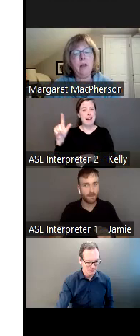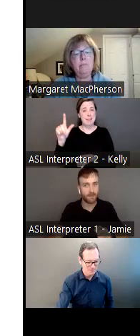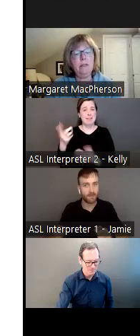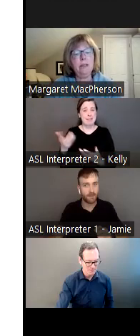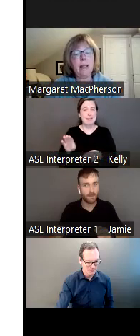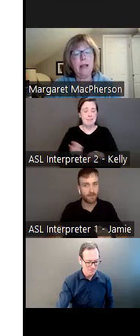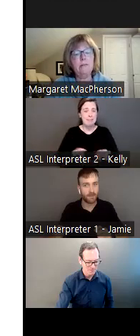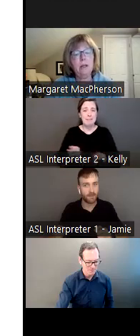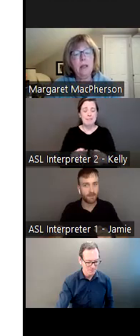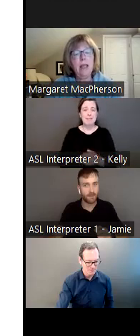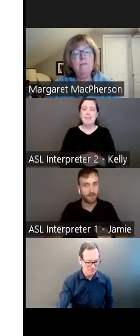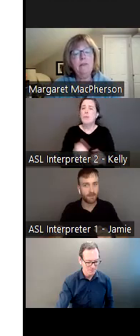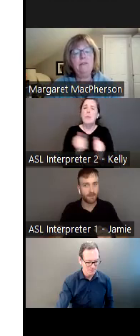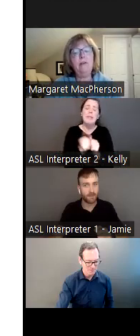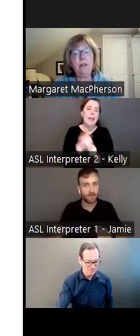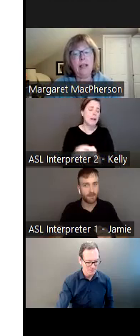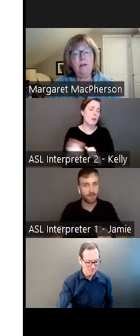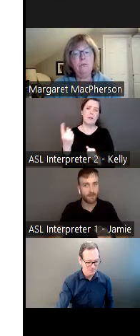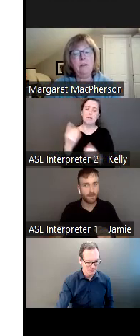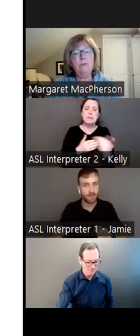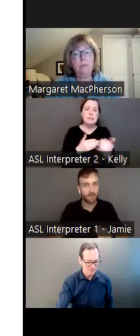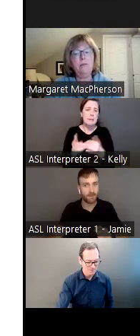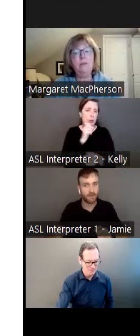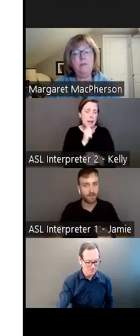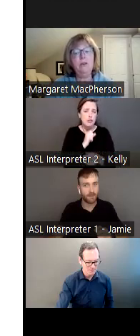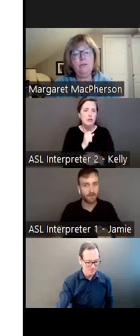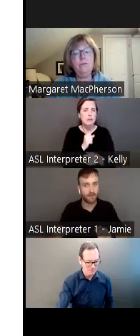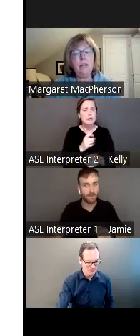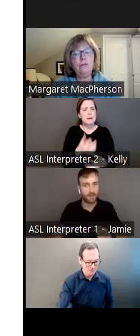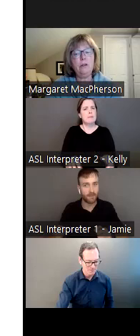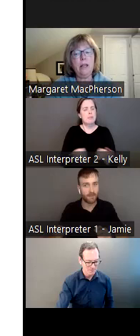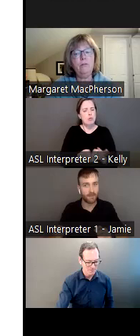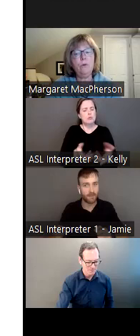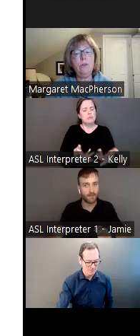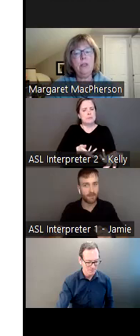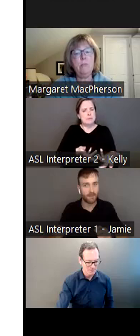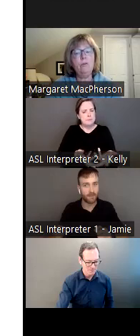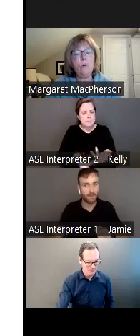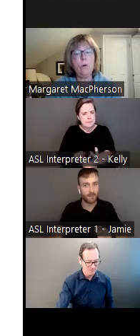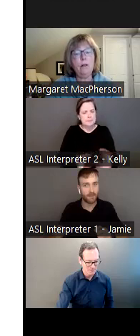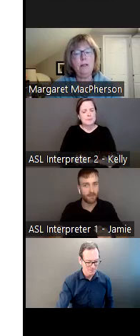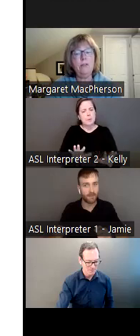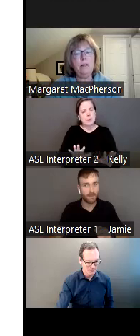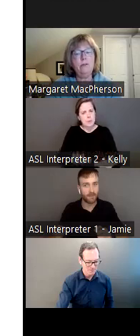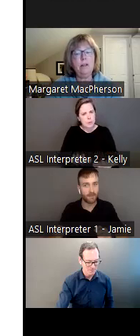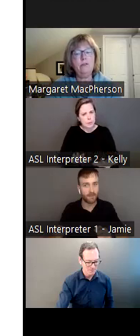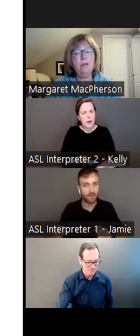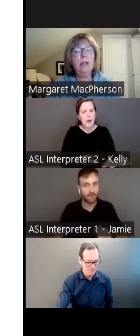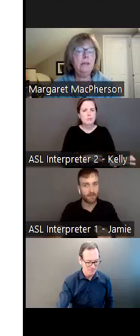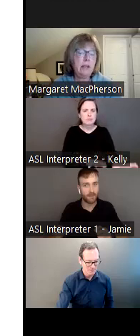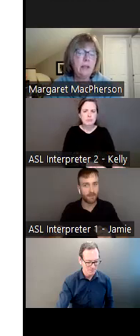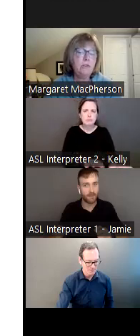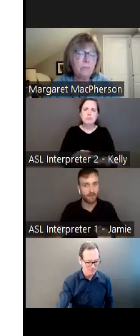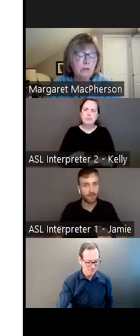take the time to connect. Every single encounter is an intervention. And so thinking about the quality of that